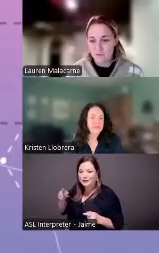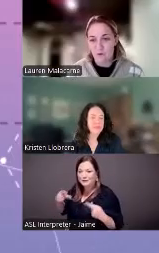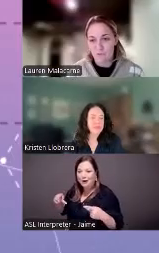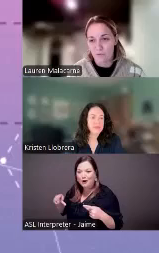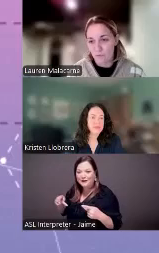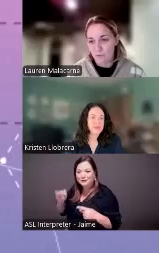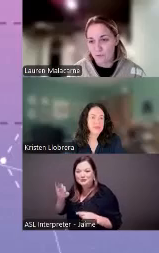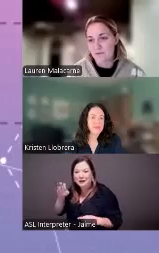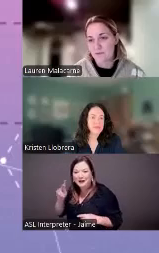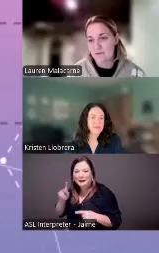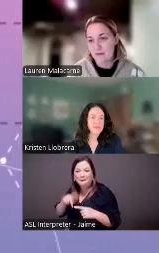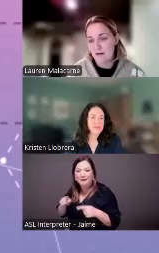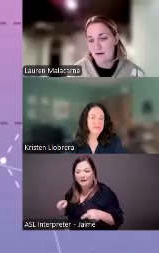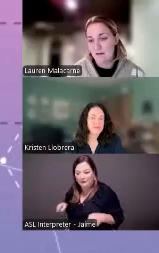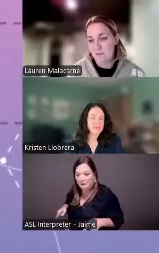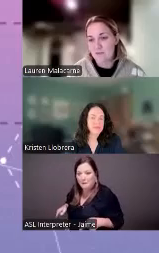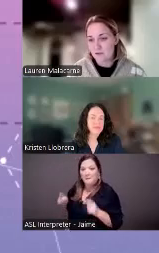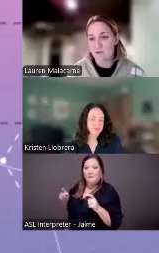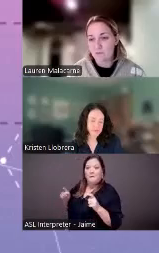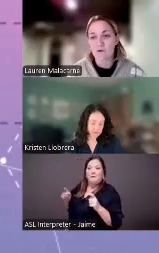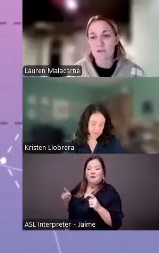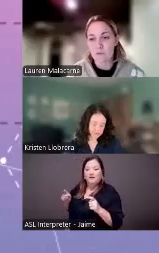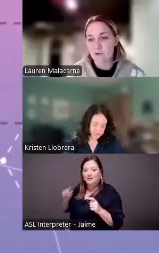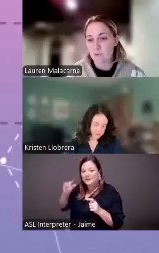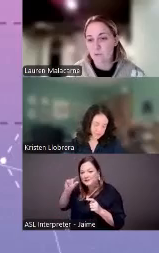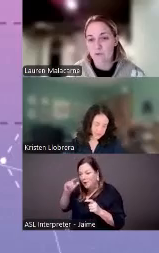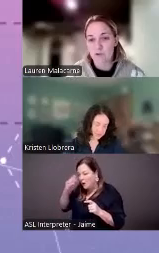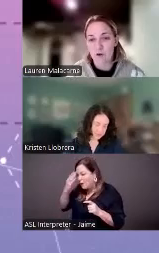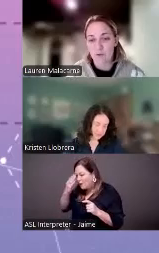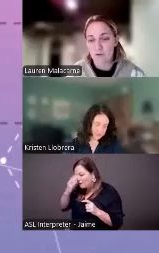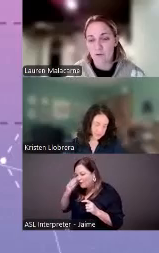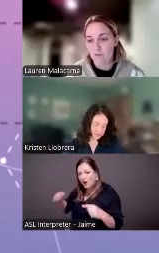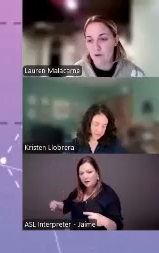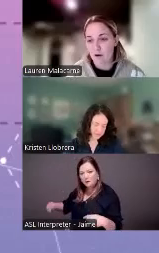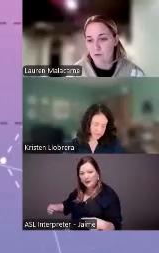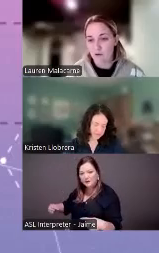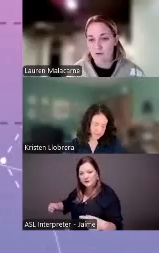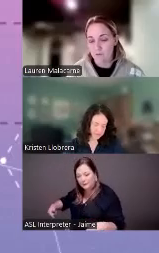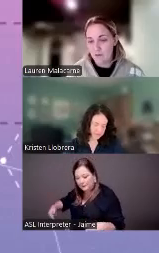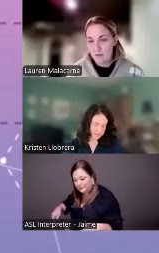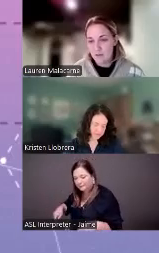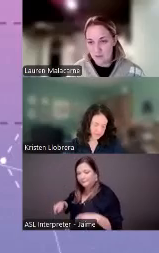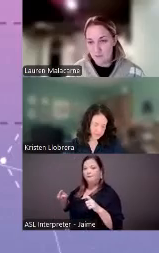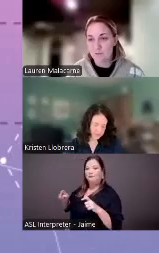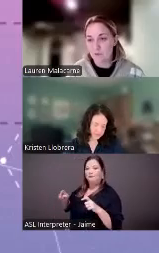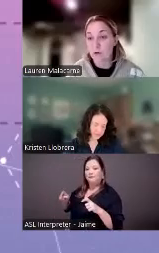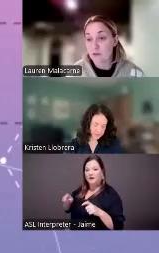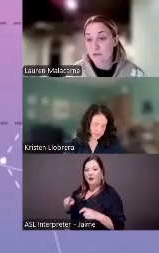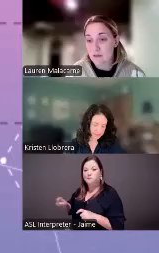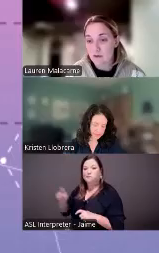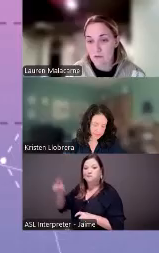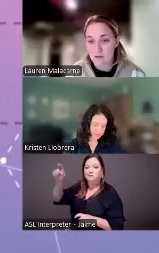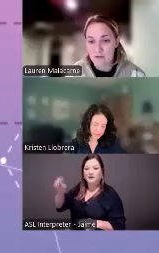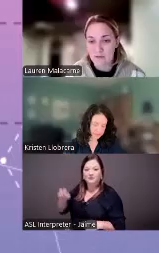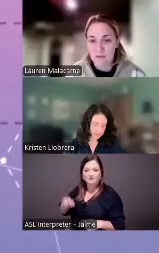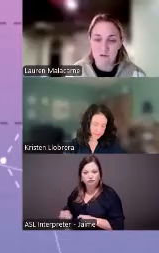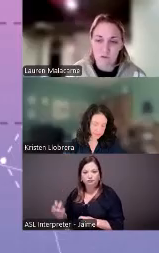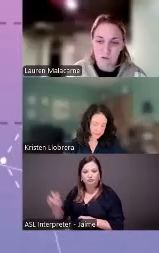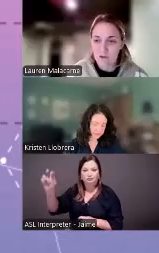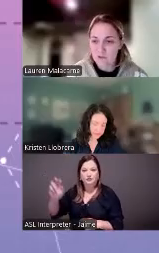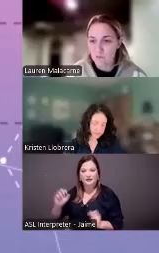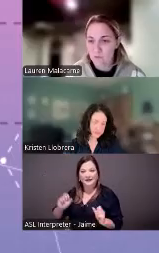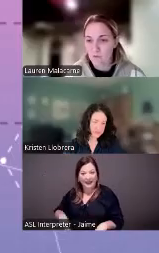lift those small front wheels that sit on the front of a manual wheelchair up and off of the ground kind of stops them from getting stuck on things